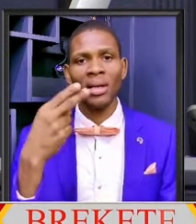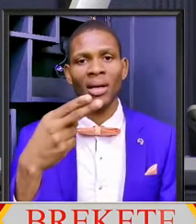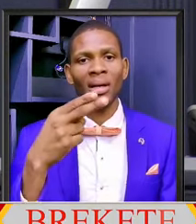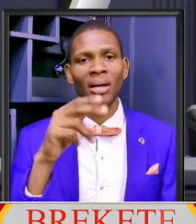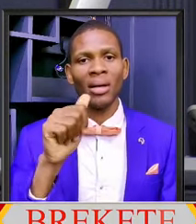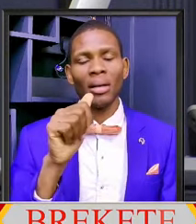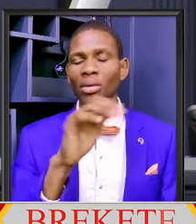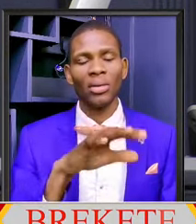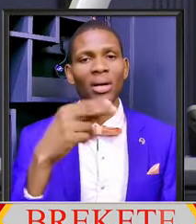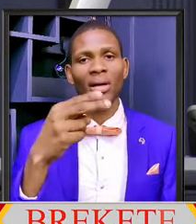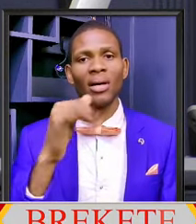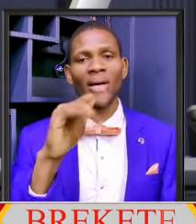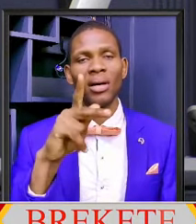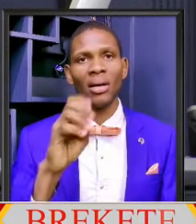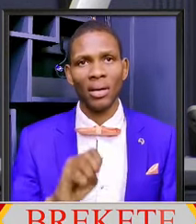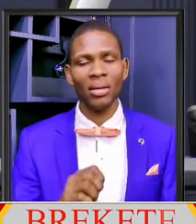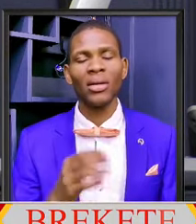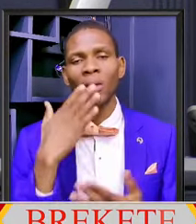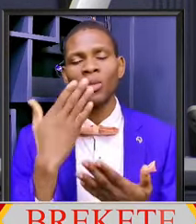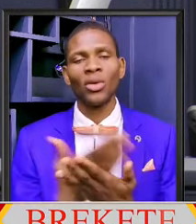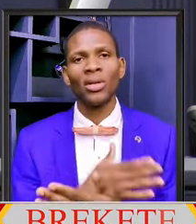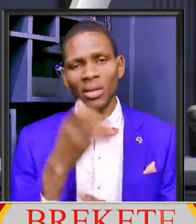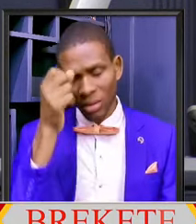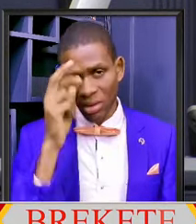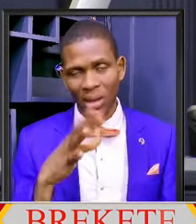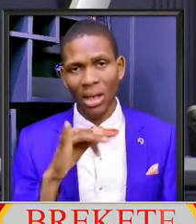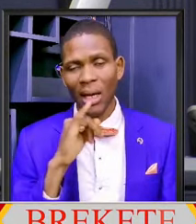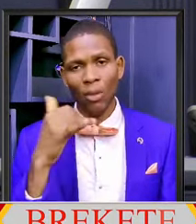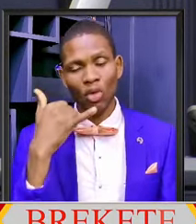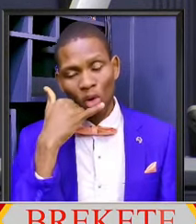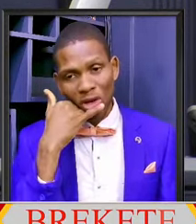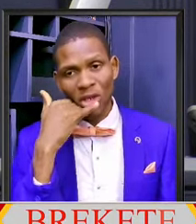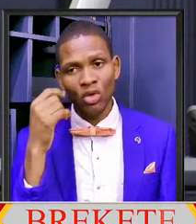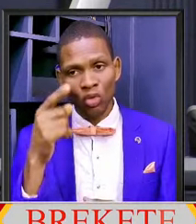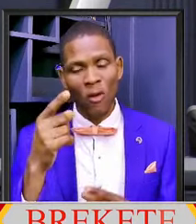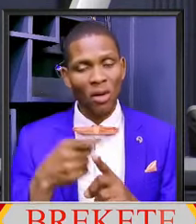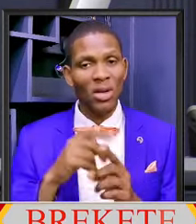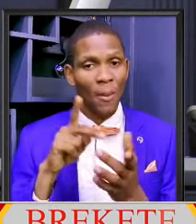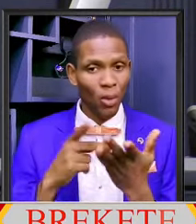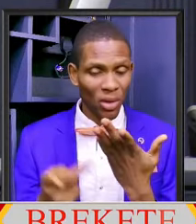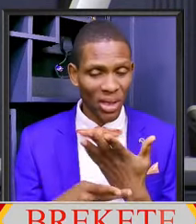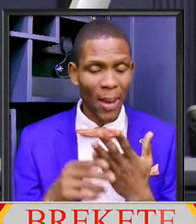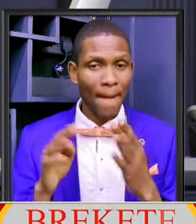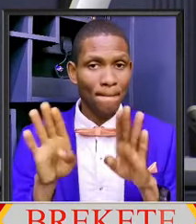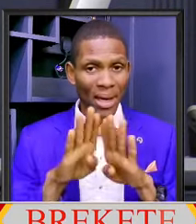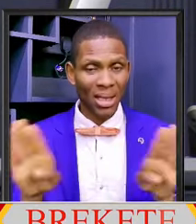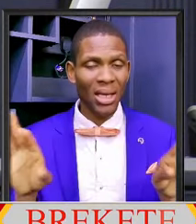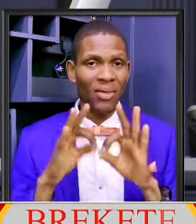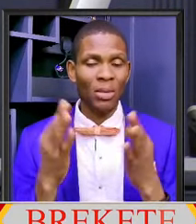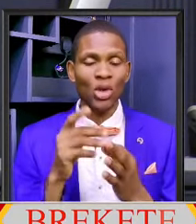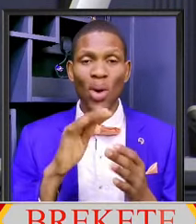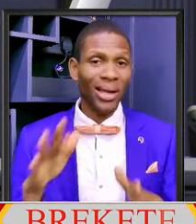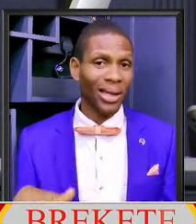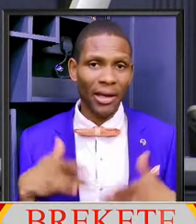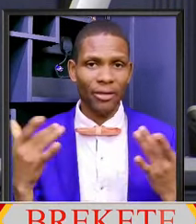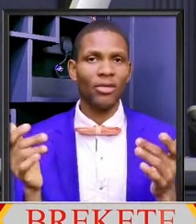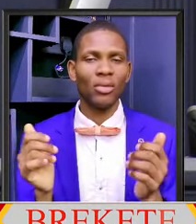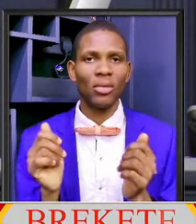Ike. Oh, okay. Good morning, sir. Good morning. And they call you from the program Brekete Family. You're there live with me